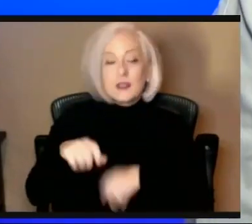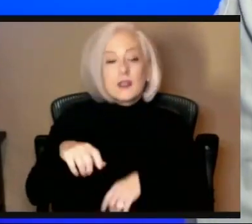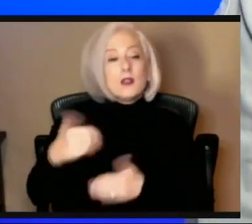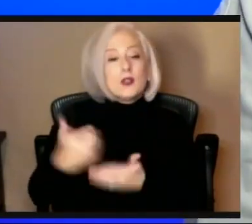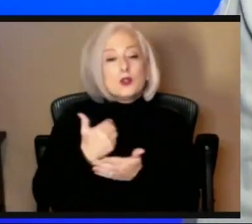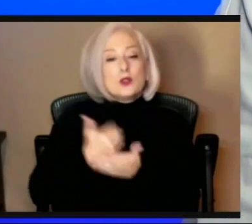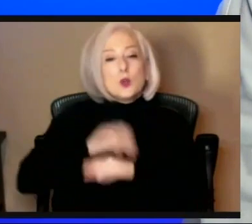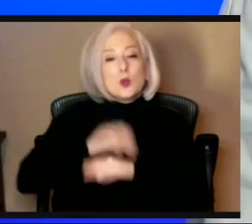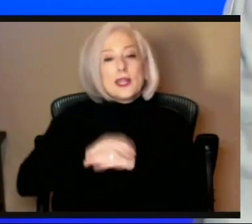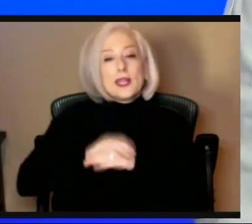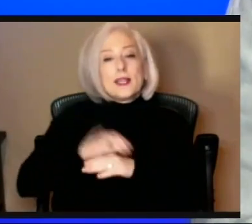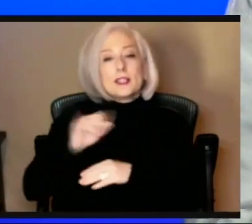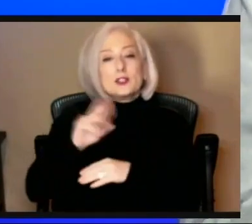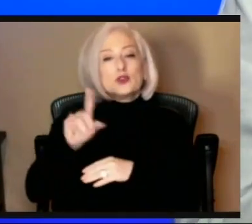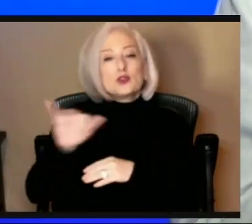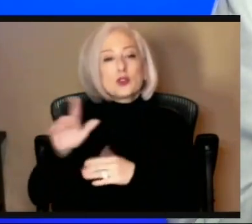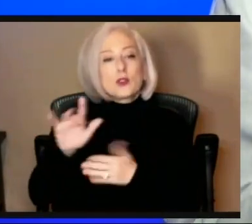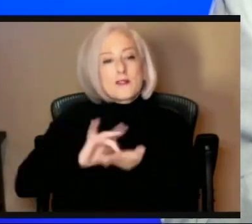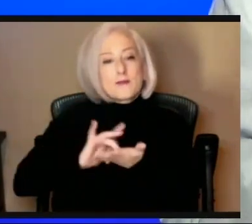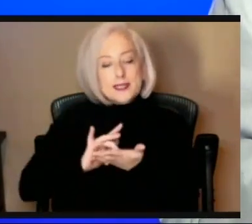several articles addressing this.